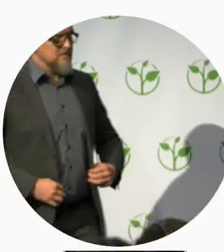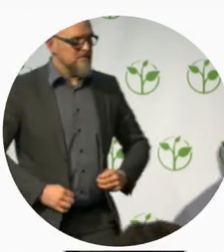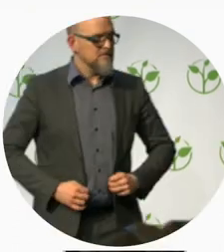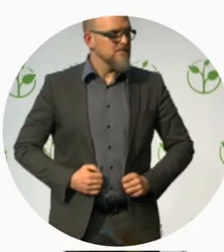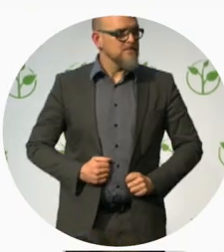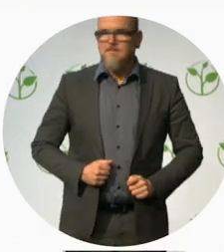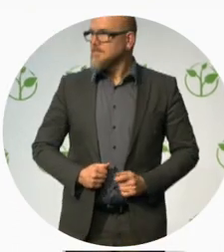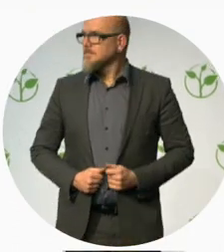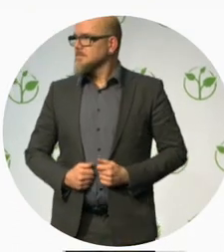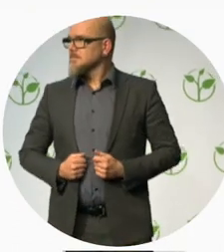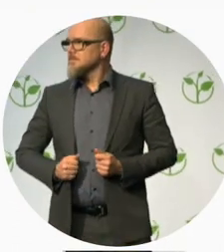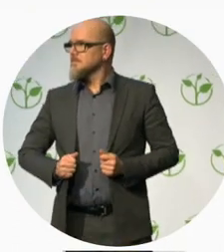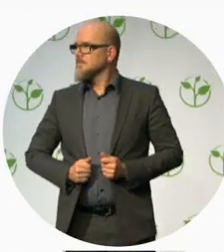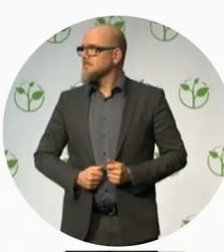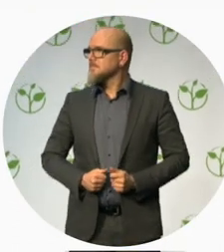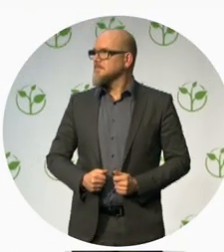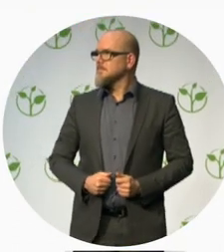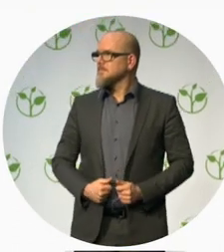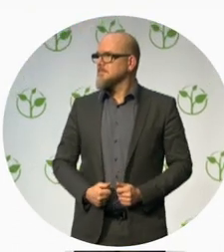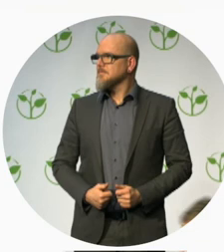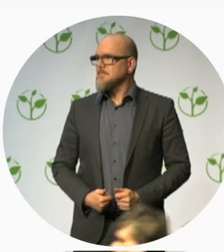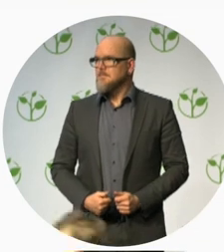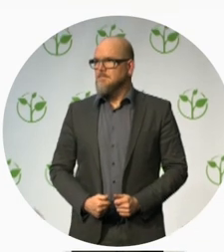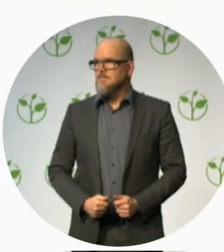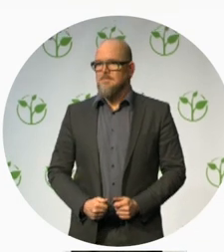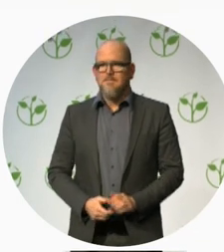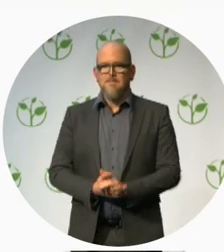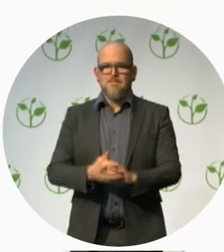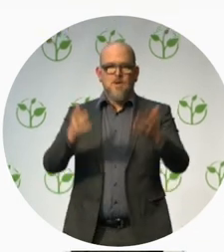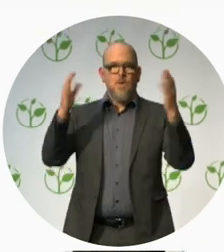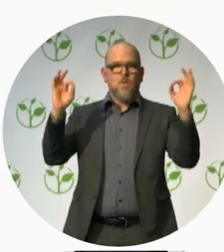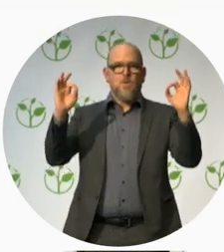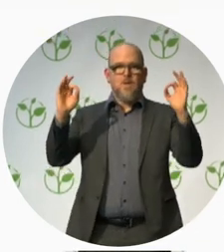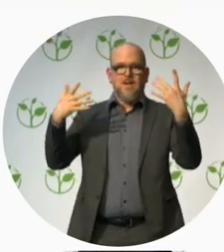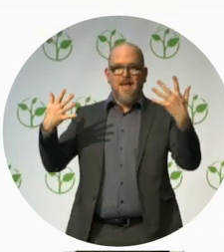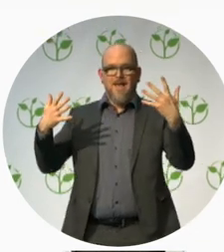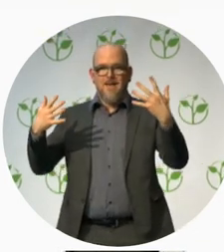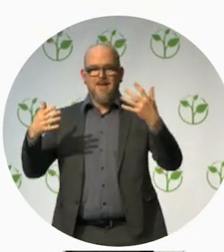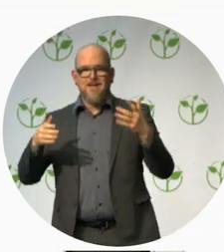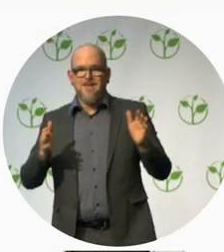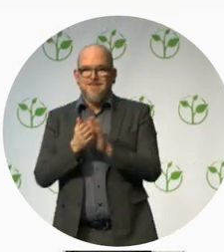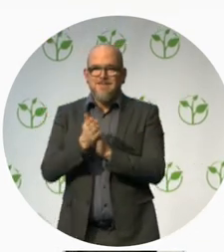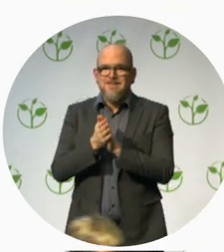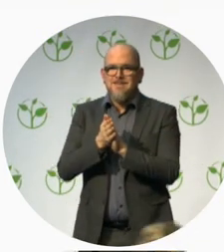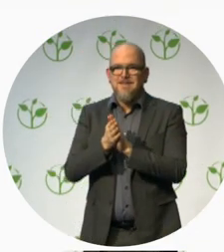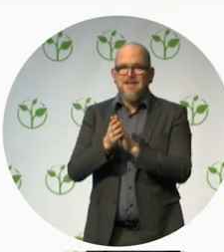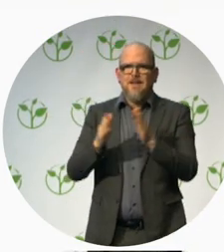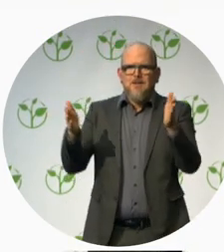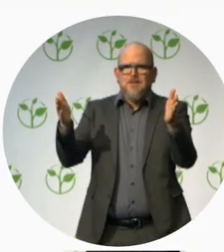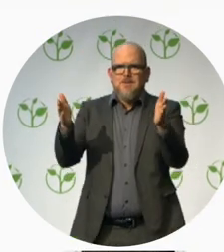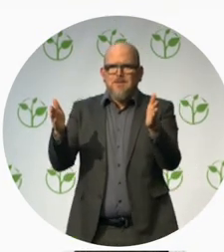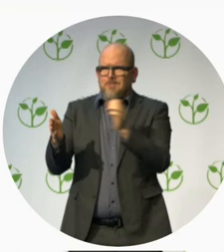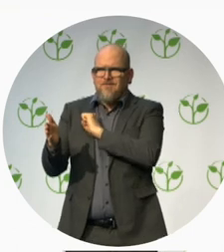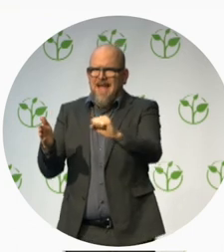Okay, so this year's award ceremony is going to be slick and fast. So we have a lot of organization. You will not